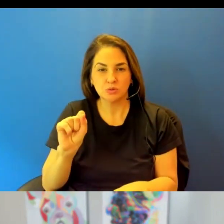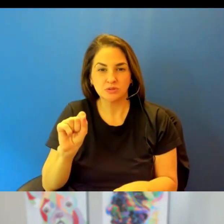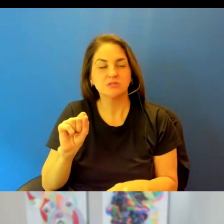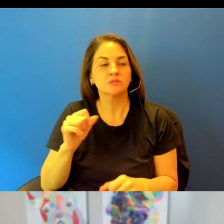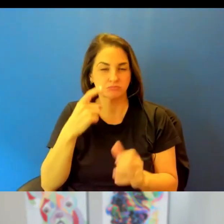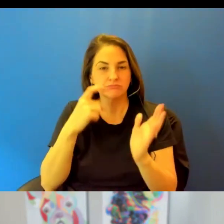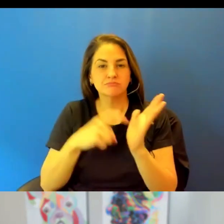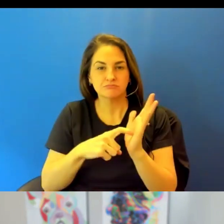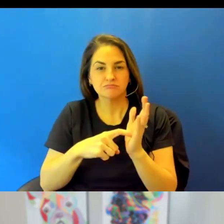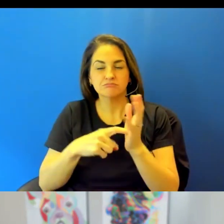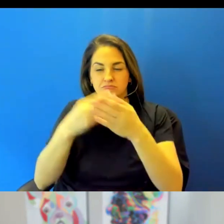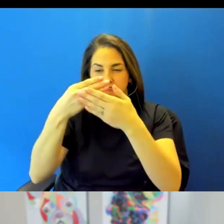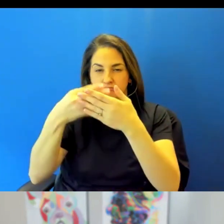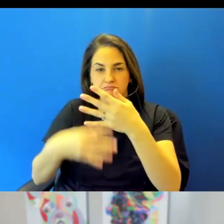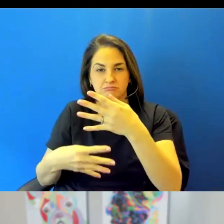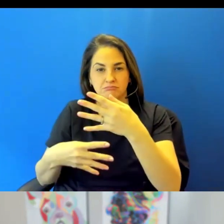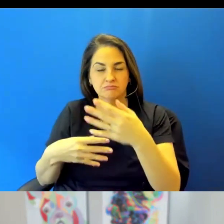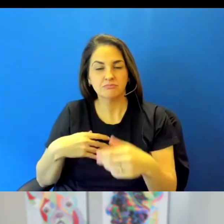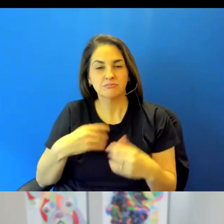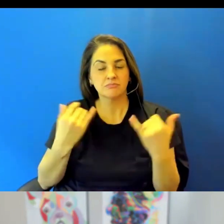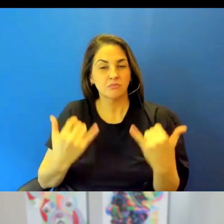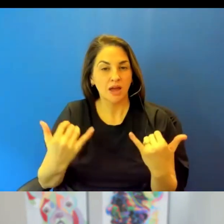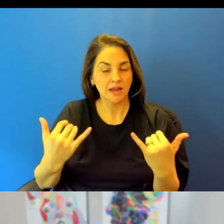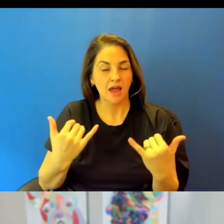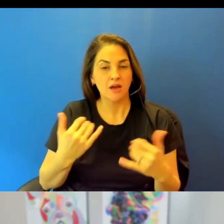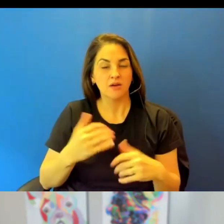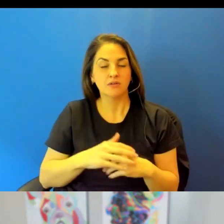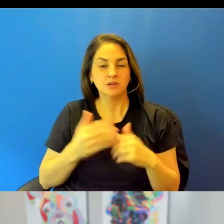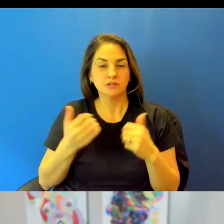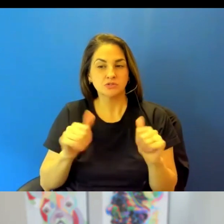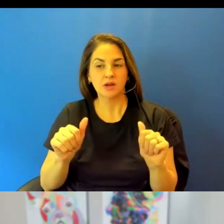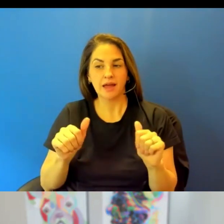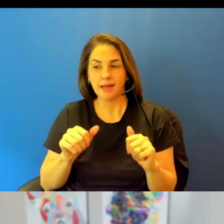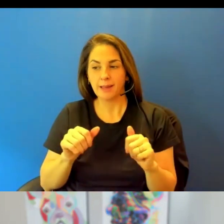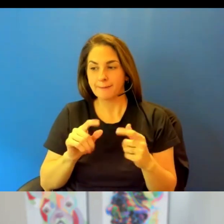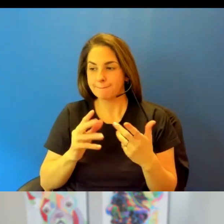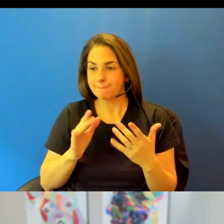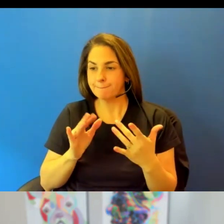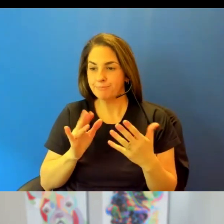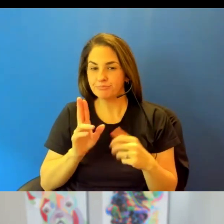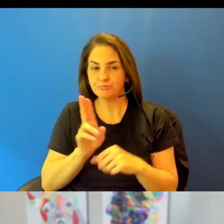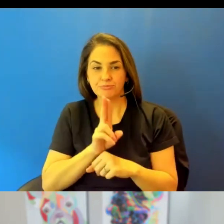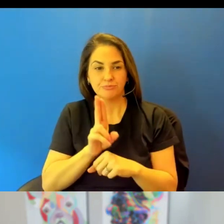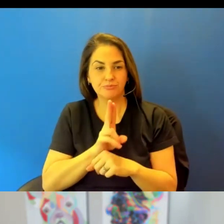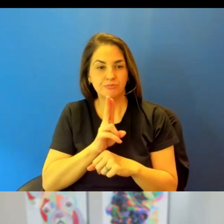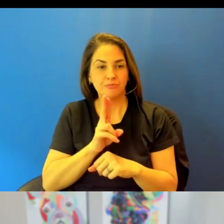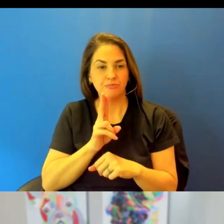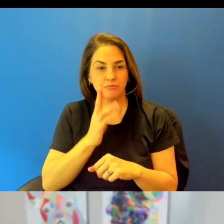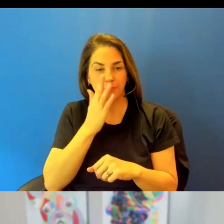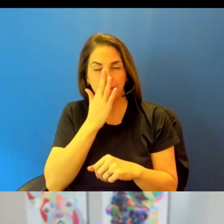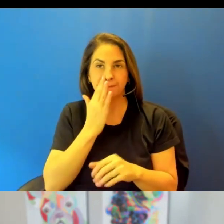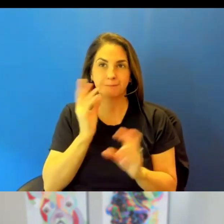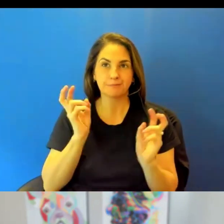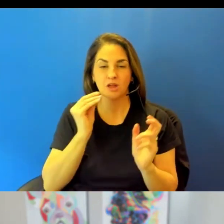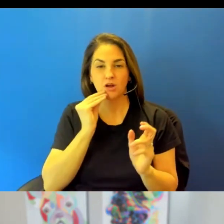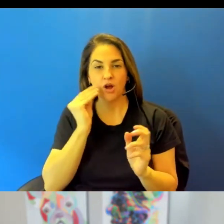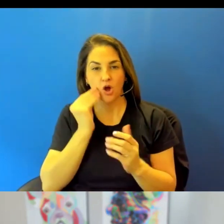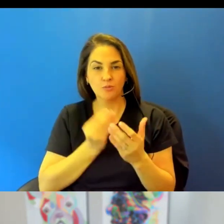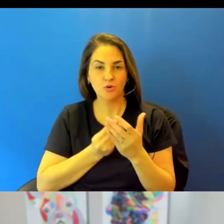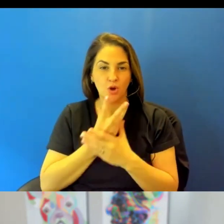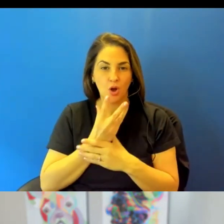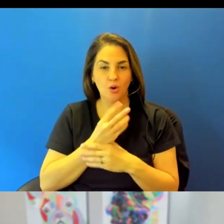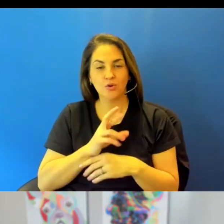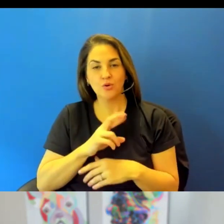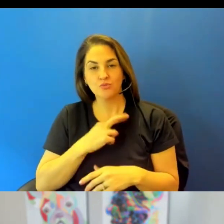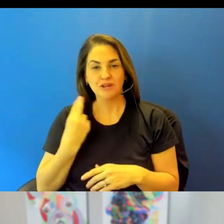right now, we're in the process of attempting to use a homegrown risk